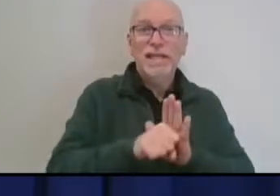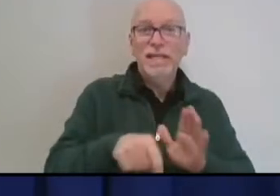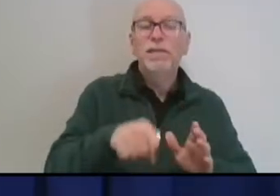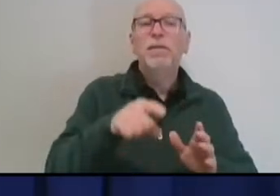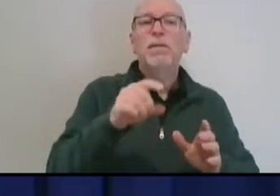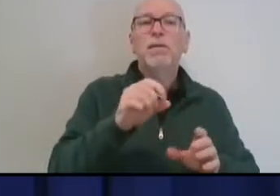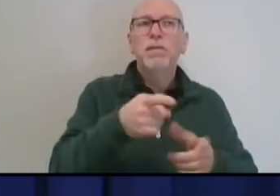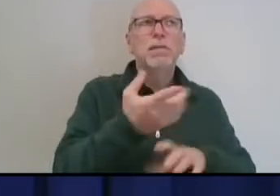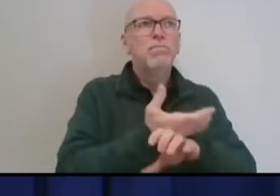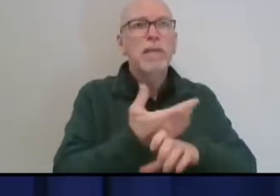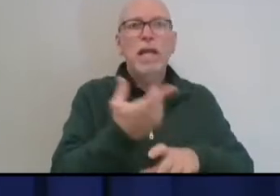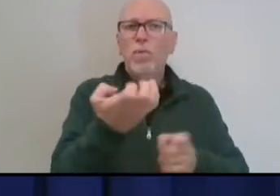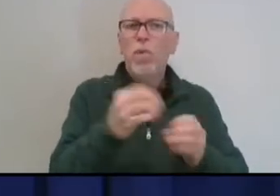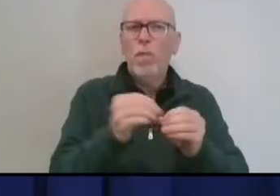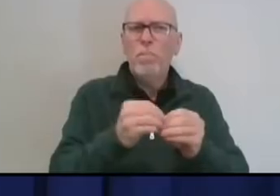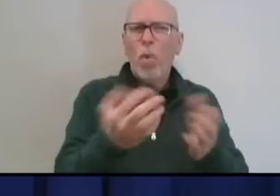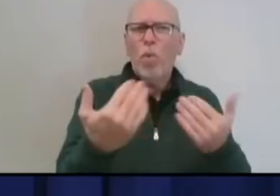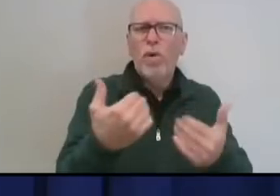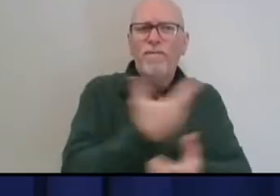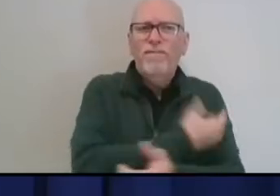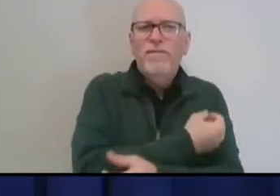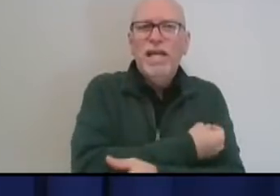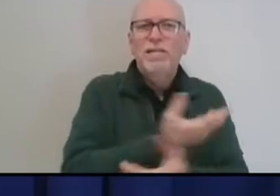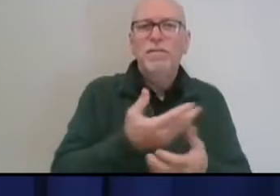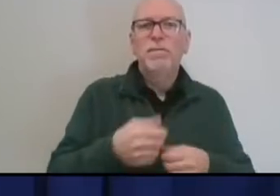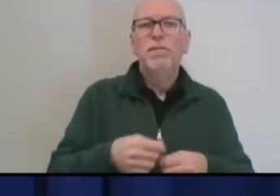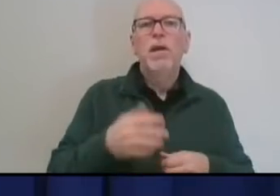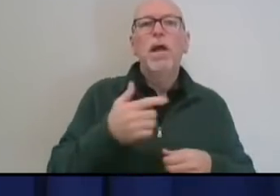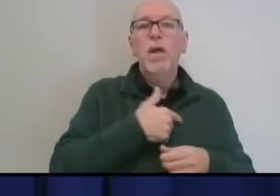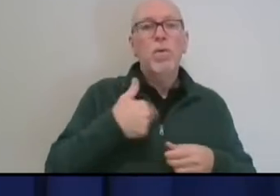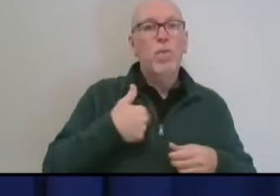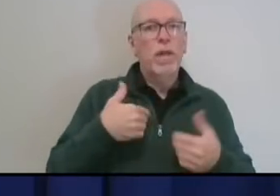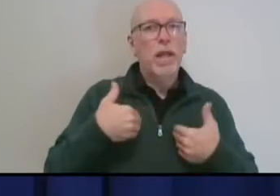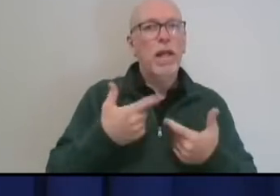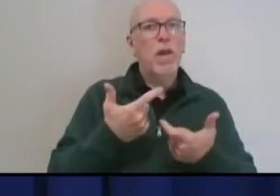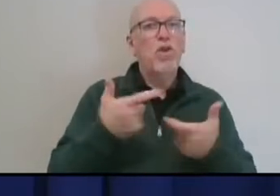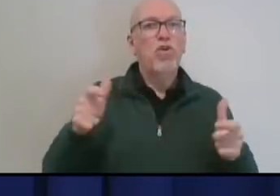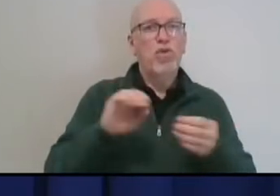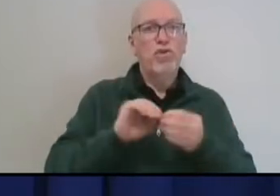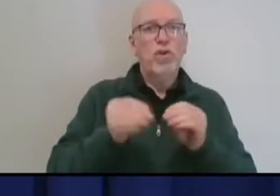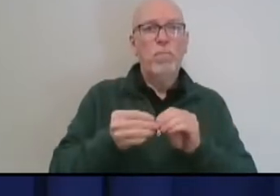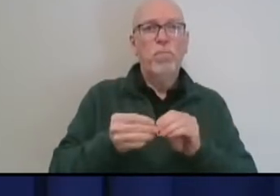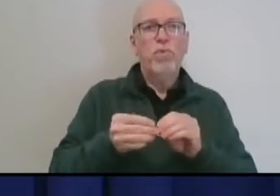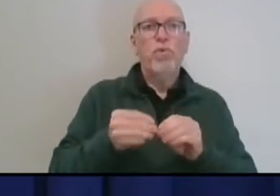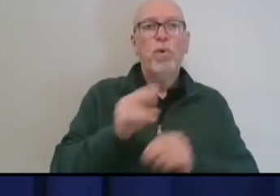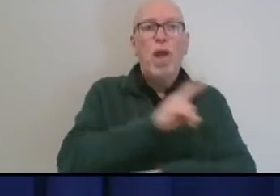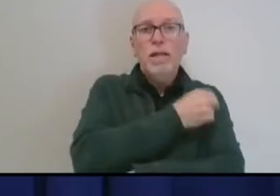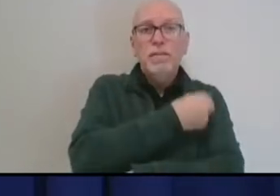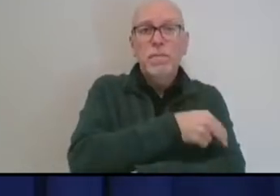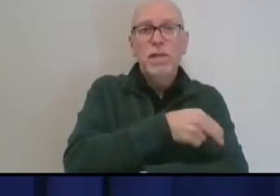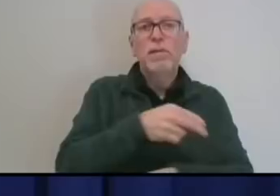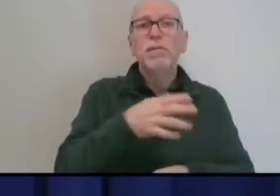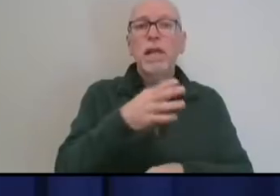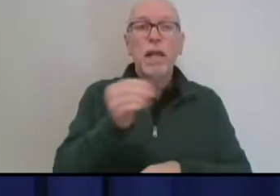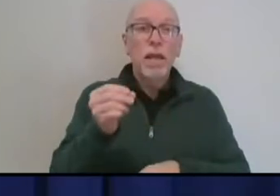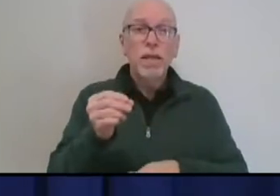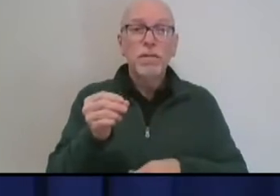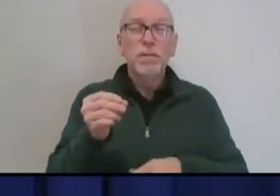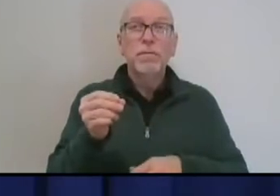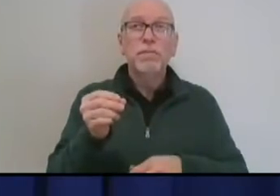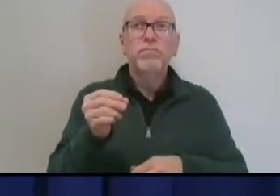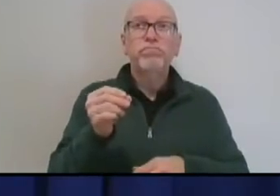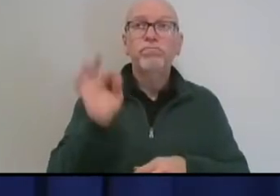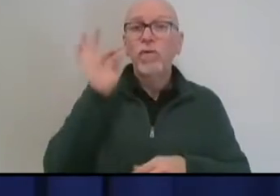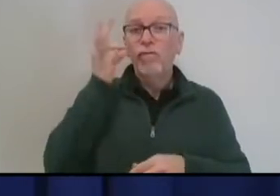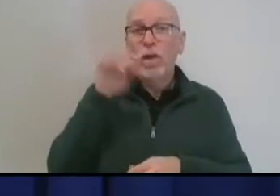open more lanes and do more vaccination. And we've had a large number of hospitals and even federally